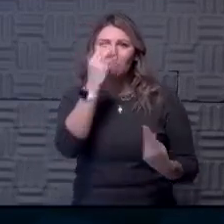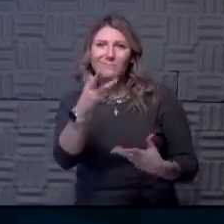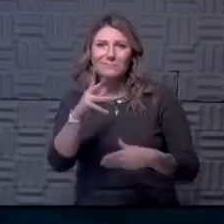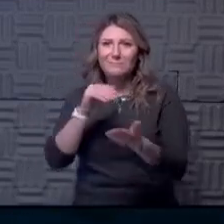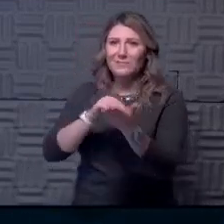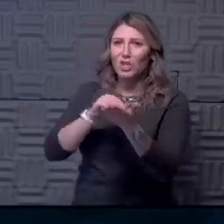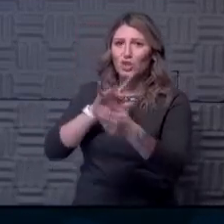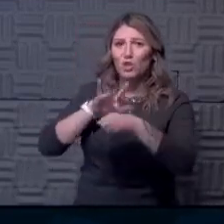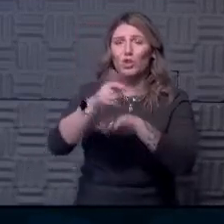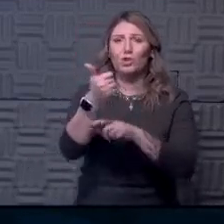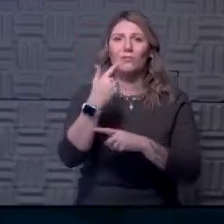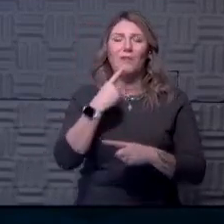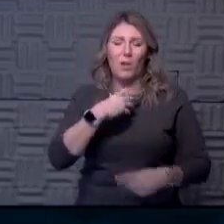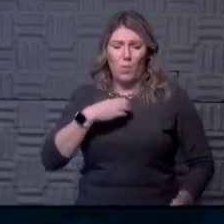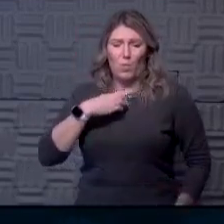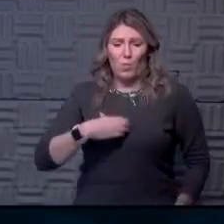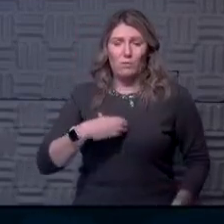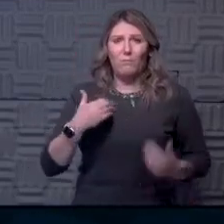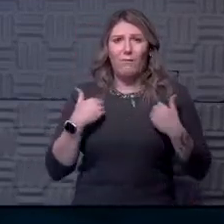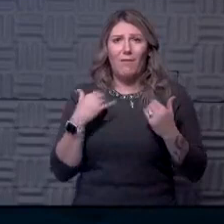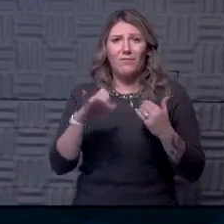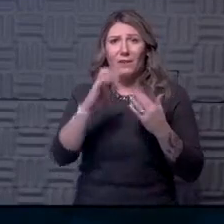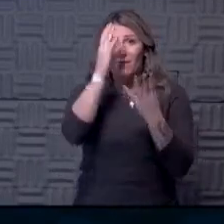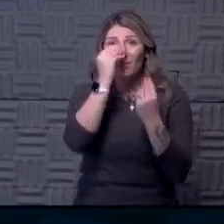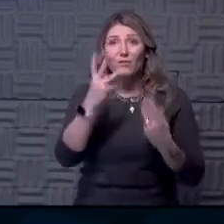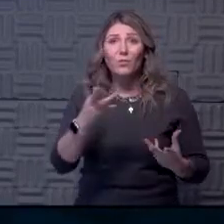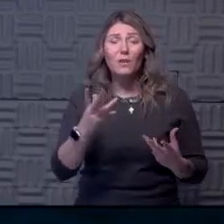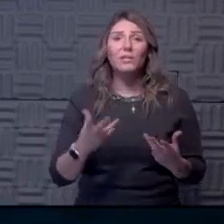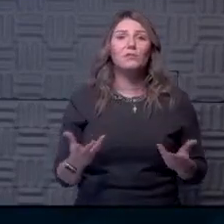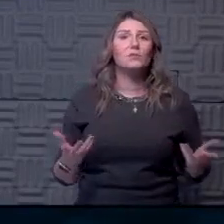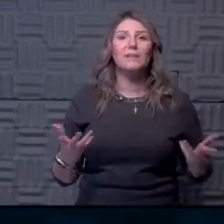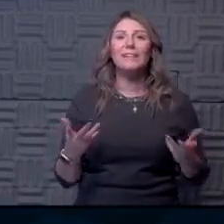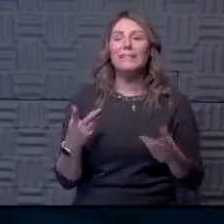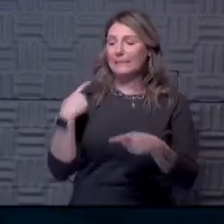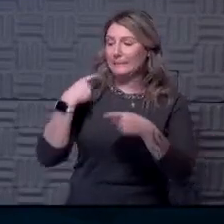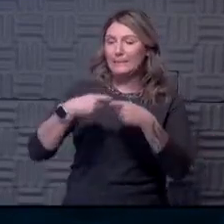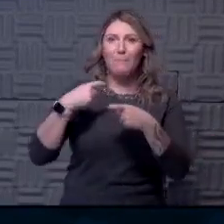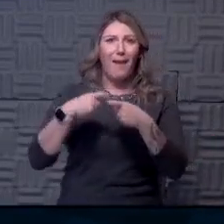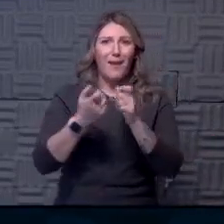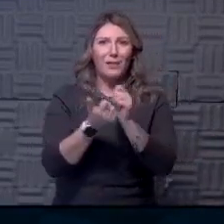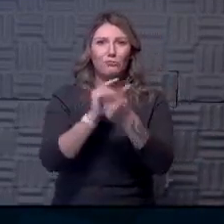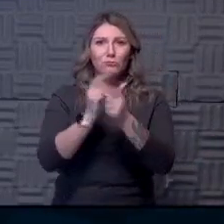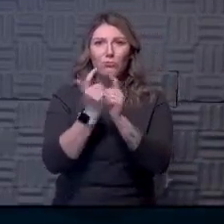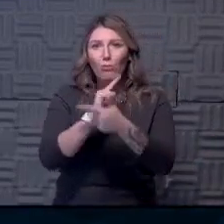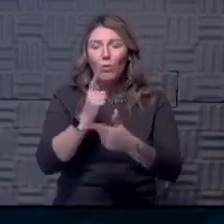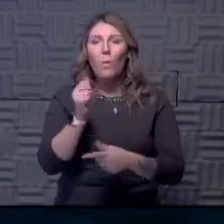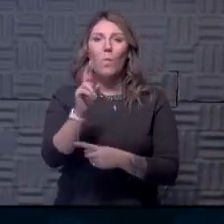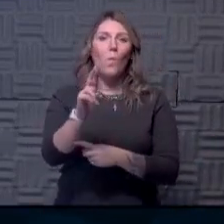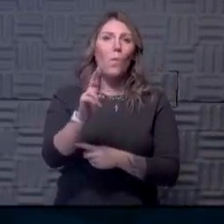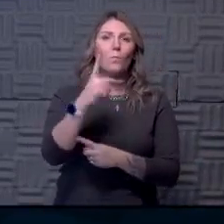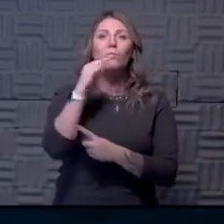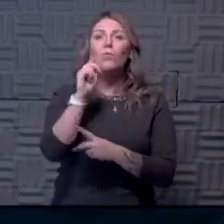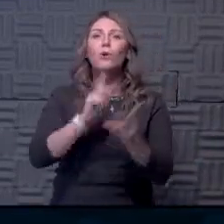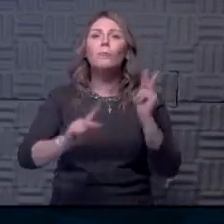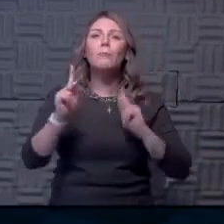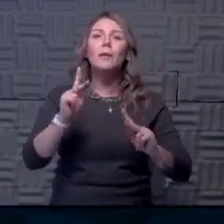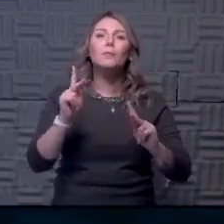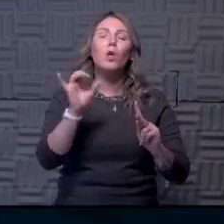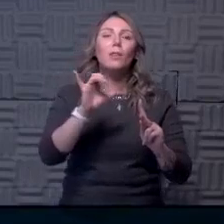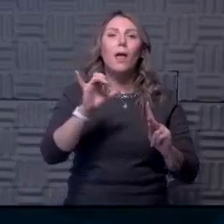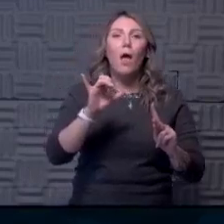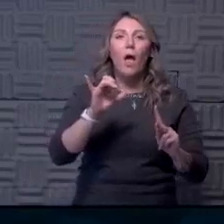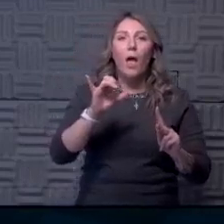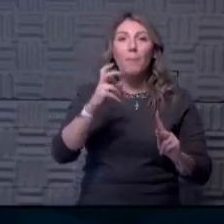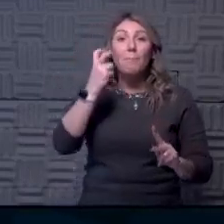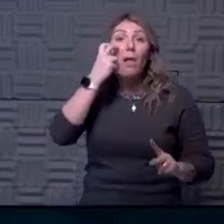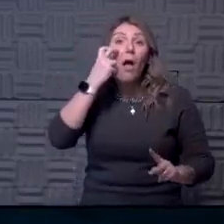bit earlier. I wish we could have that information, in Spanish or for people like blind people